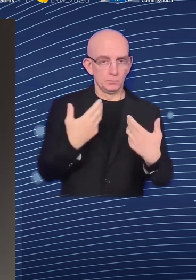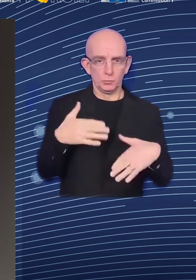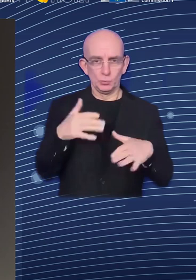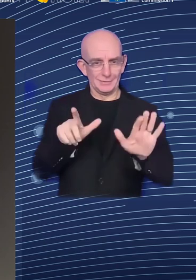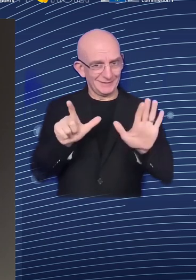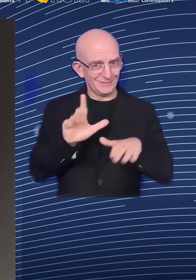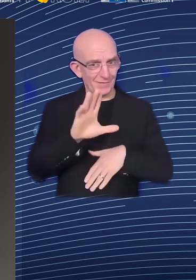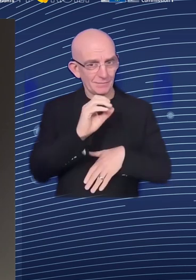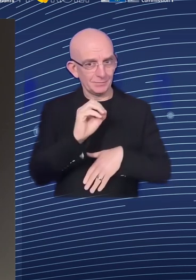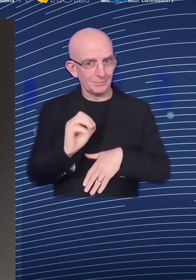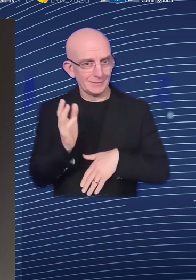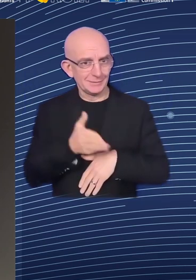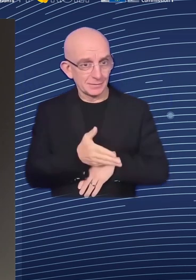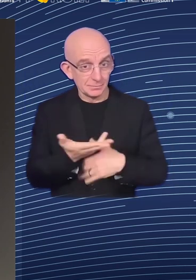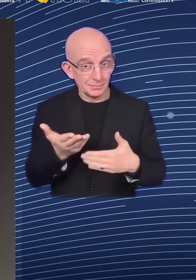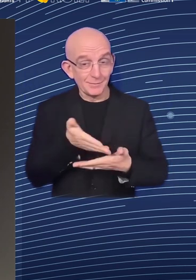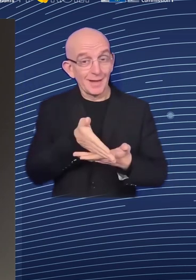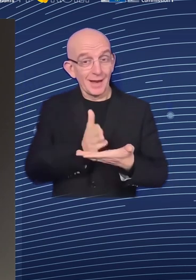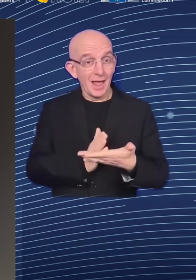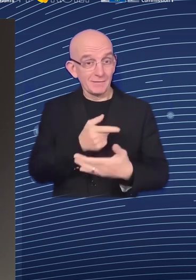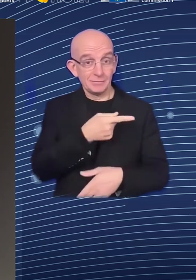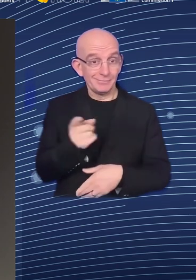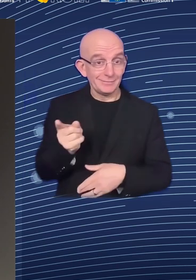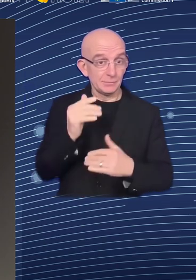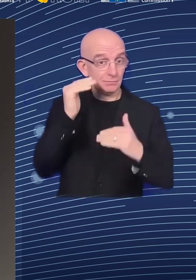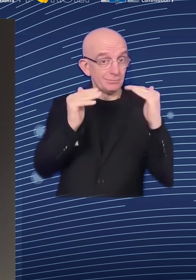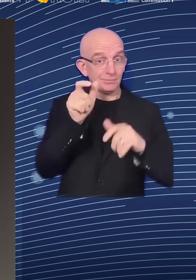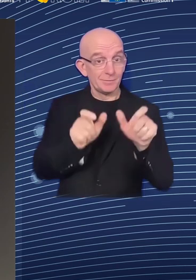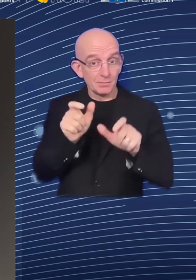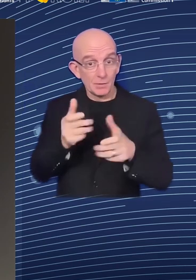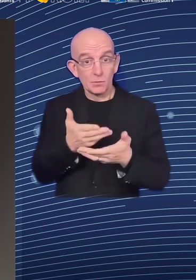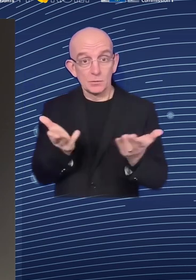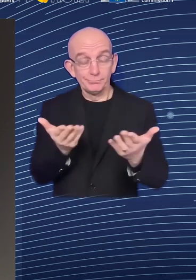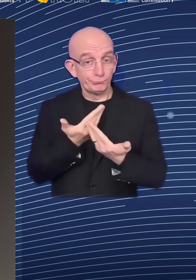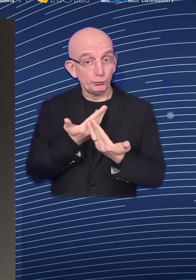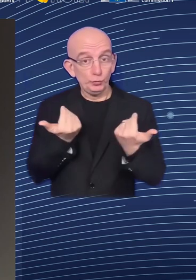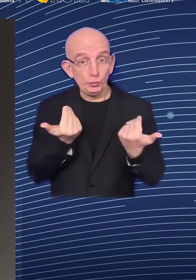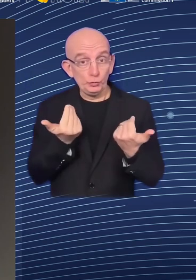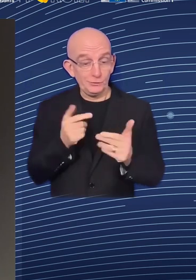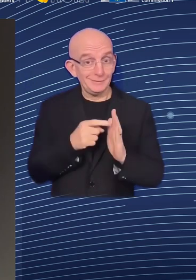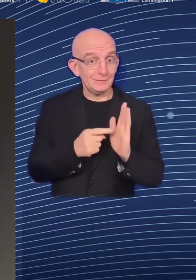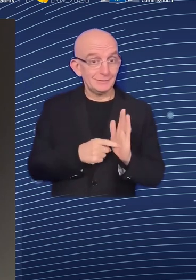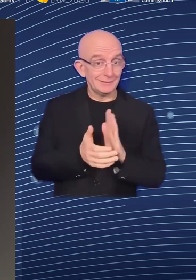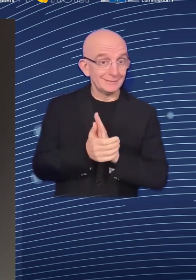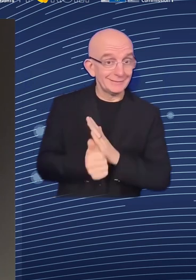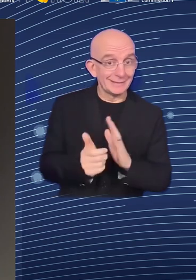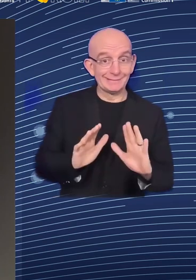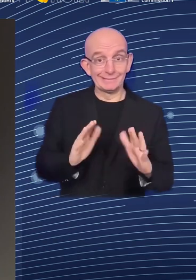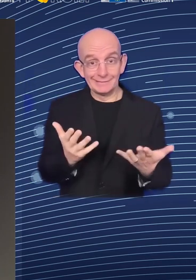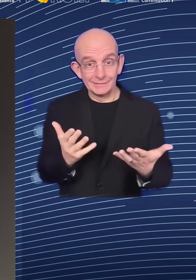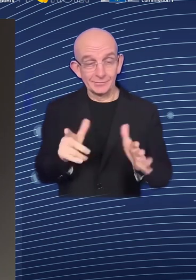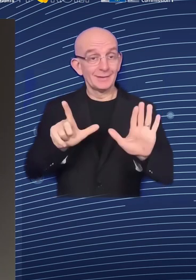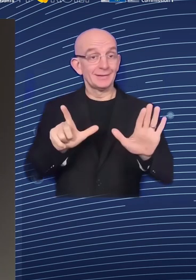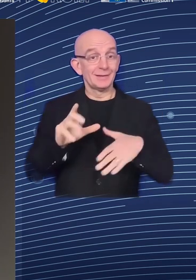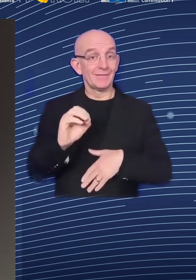digital experts who can develop those cutting-edge technologies that we see forging ahead to the future. We want to see e-services, but